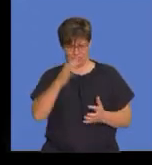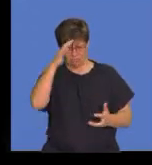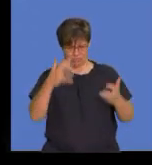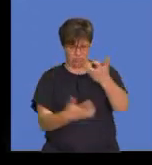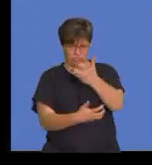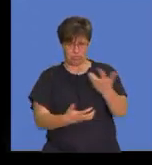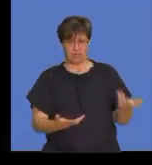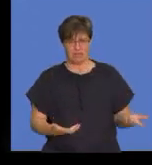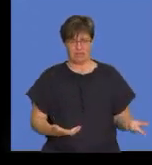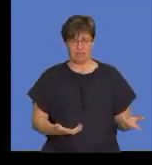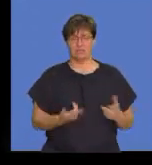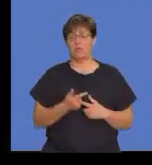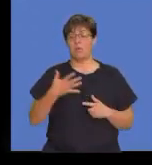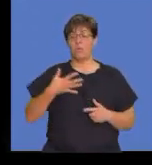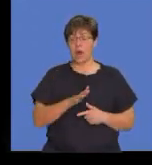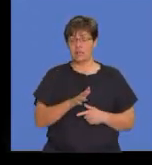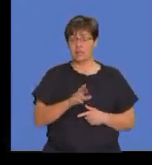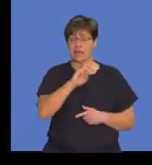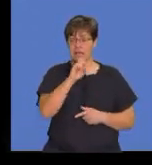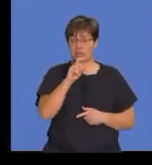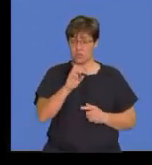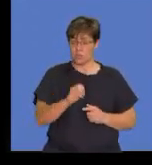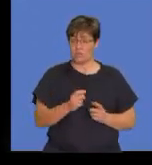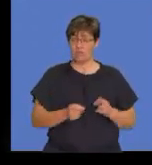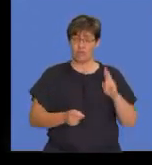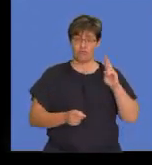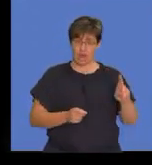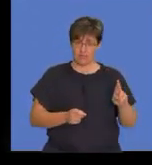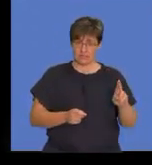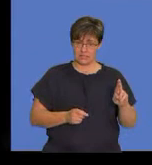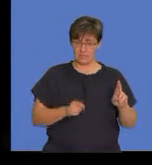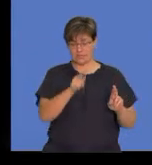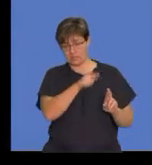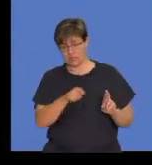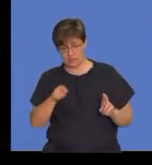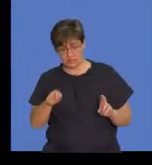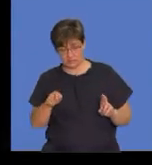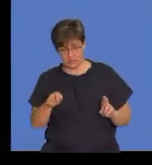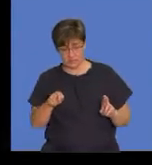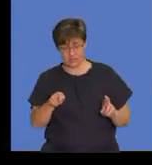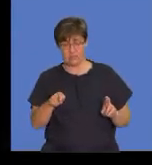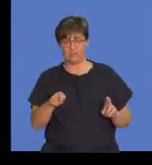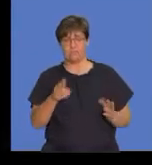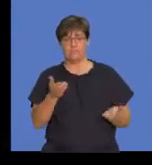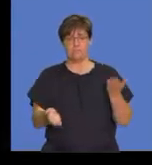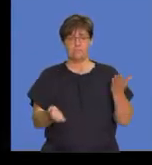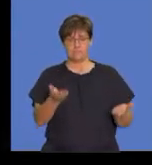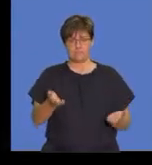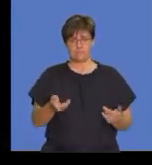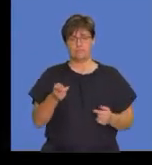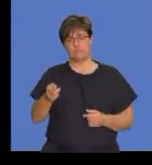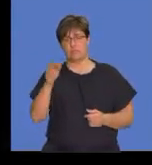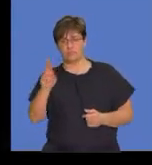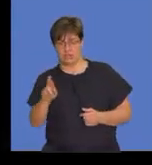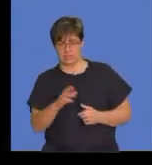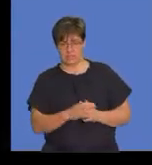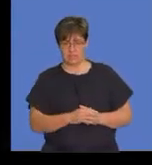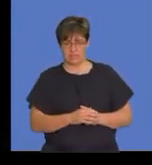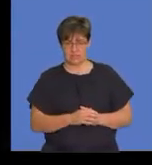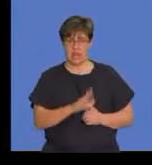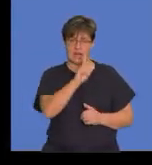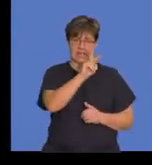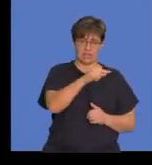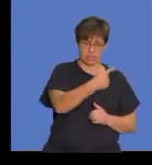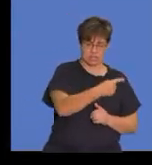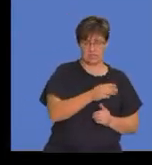the ratio that I would want, if I want a ratio of rands is to something, it will have to be rands is to rands,